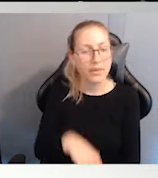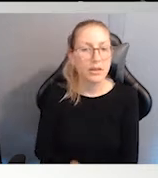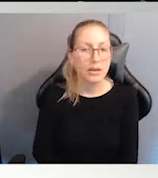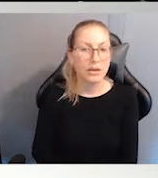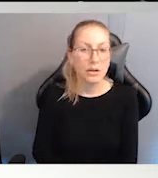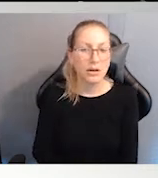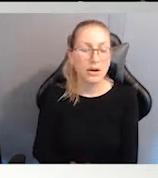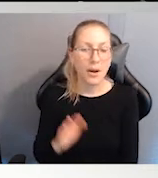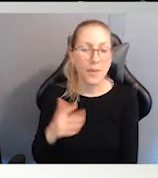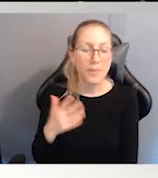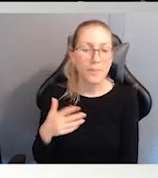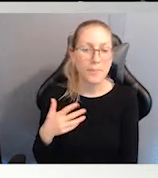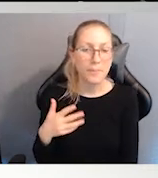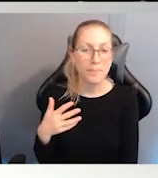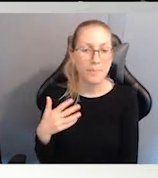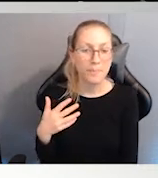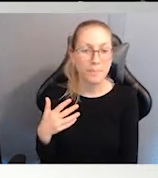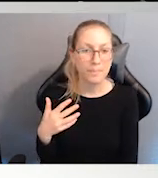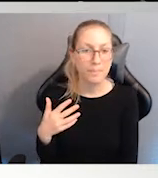the